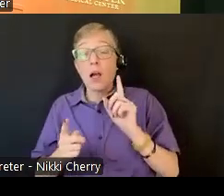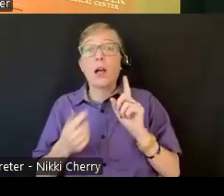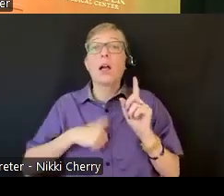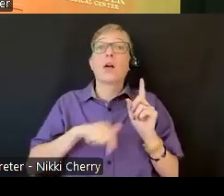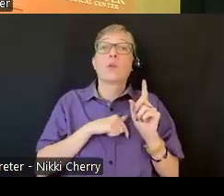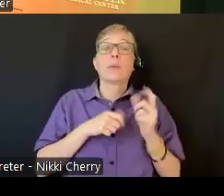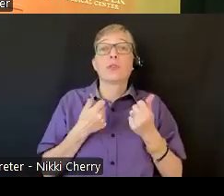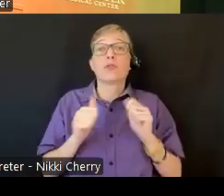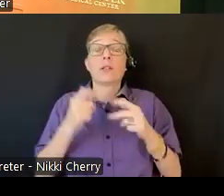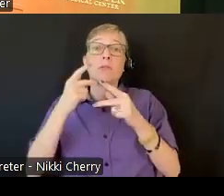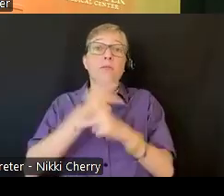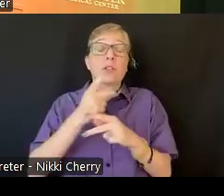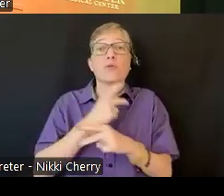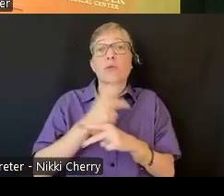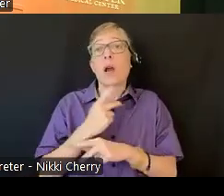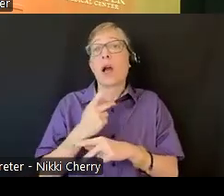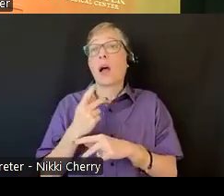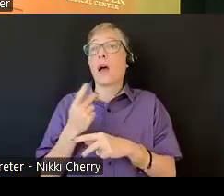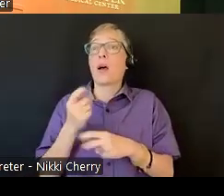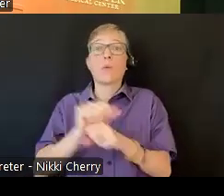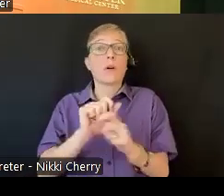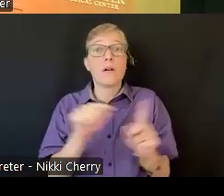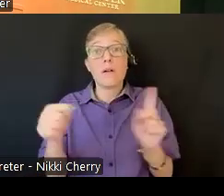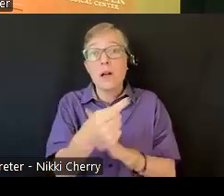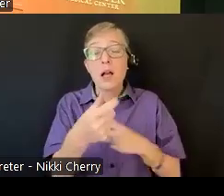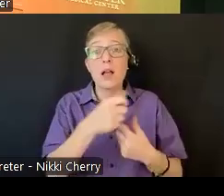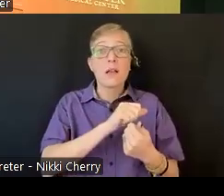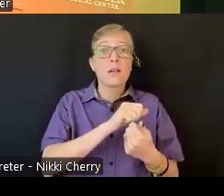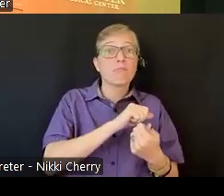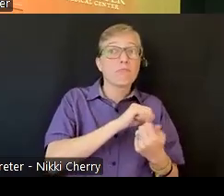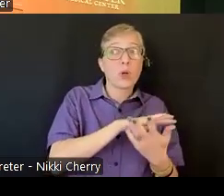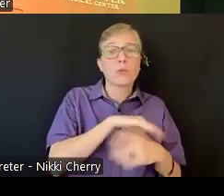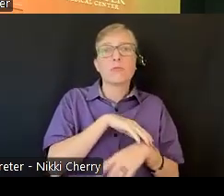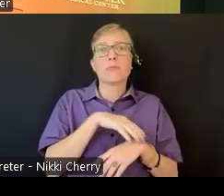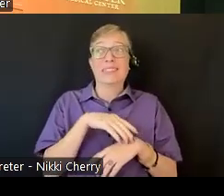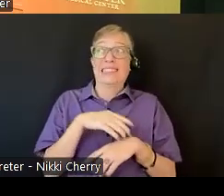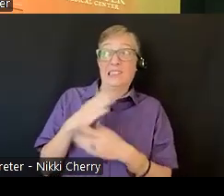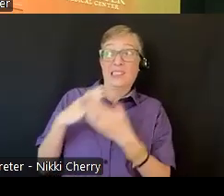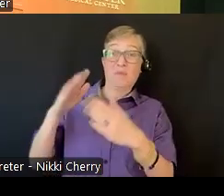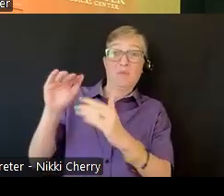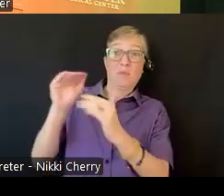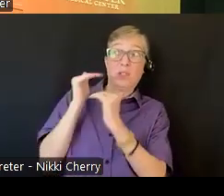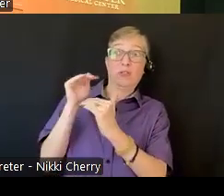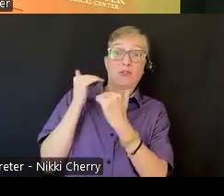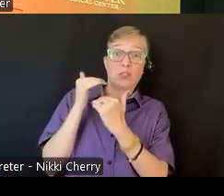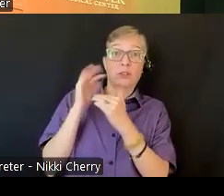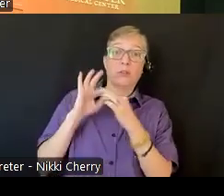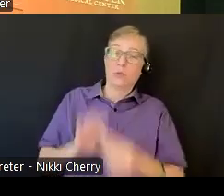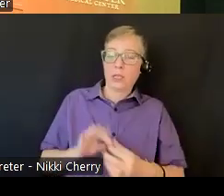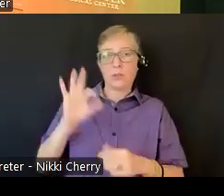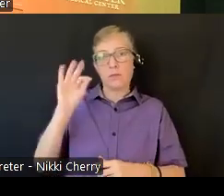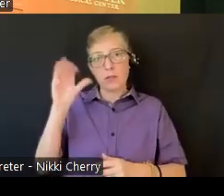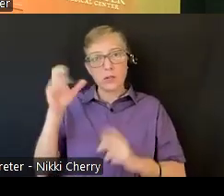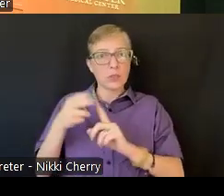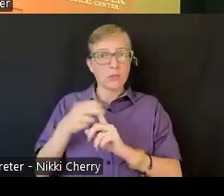talking about, and as well as some of the restriction that's now being imposed in terms of faculty recruitment, it